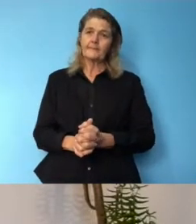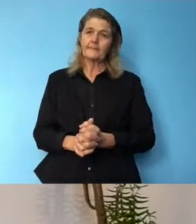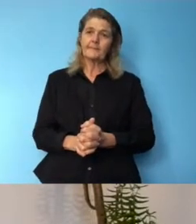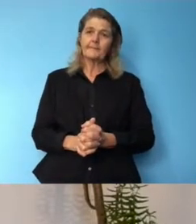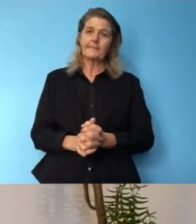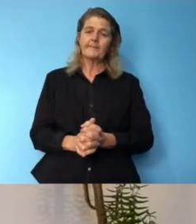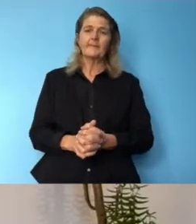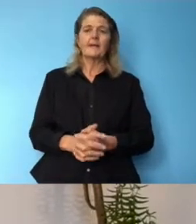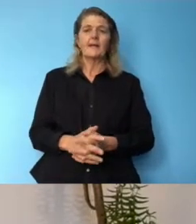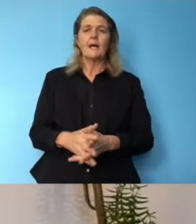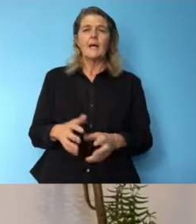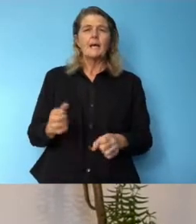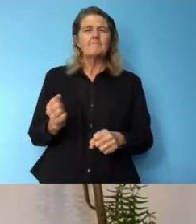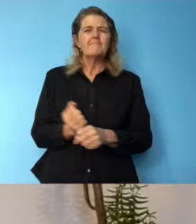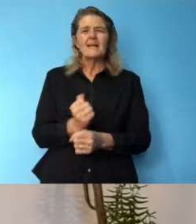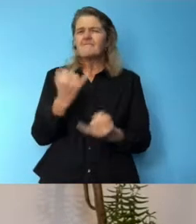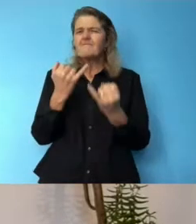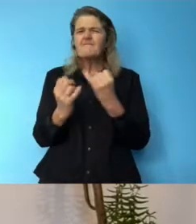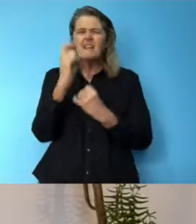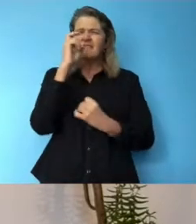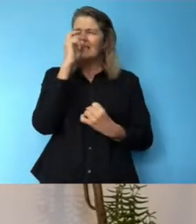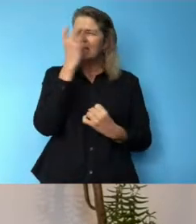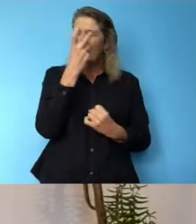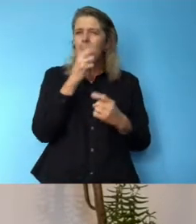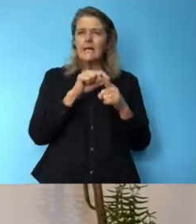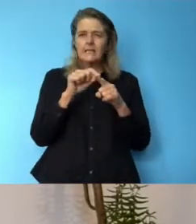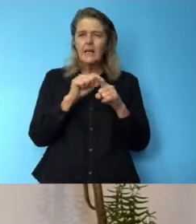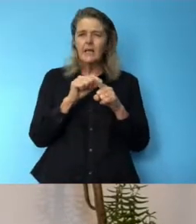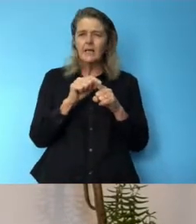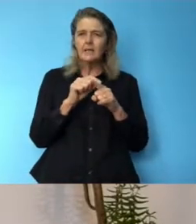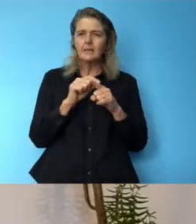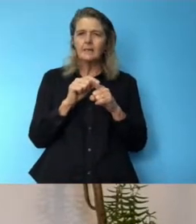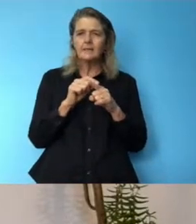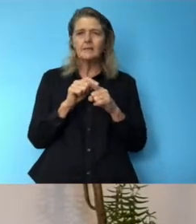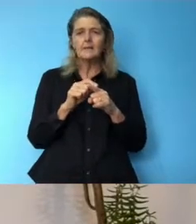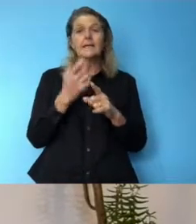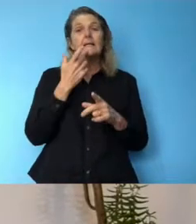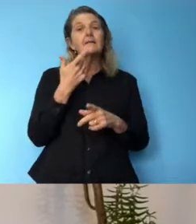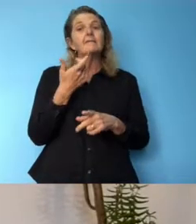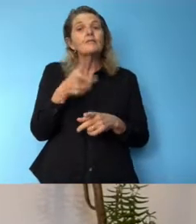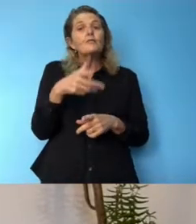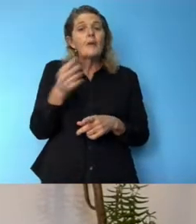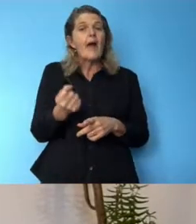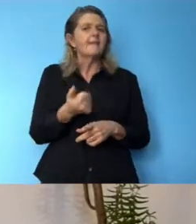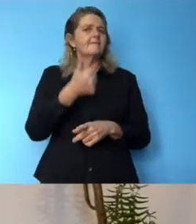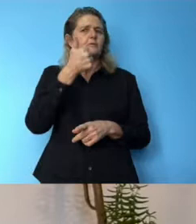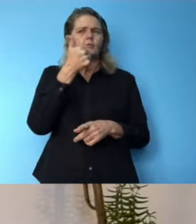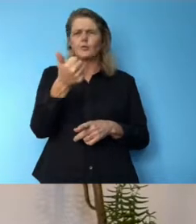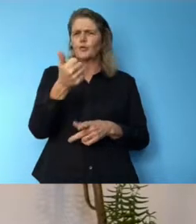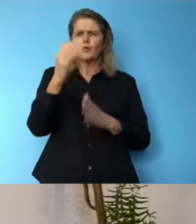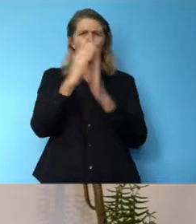And it creates a really, really dark, especially when you're using good quality paints, dark black like